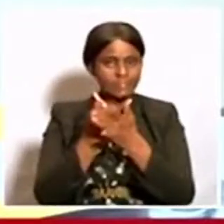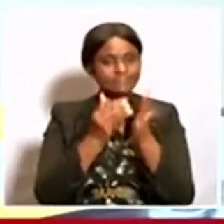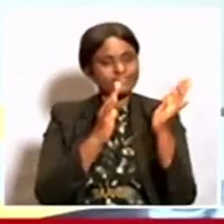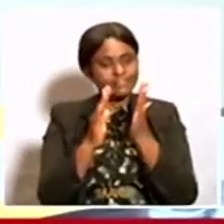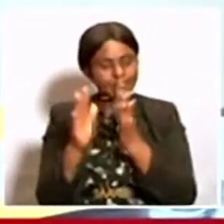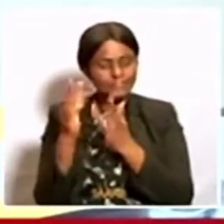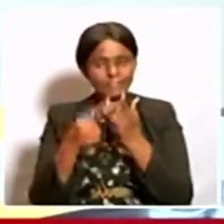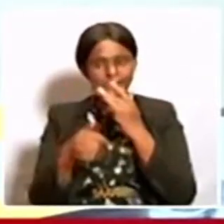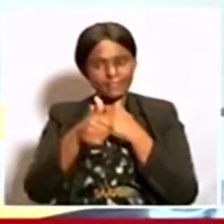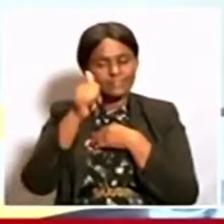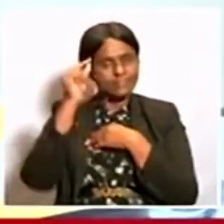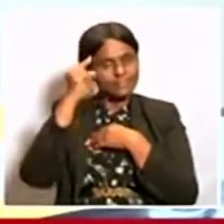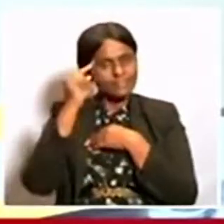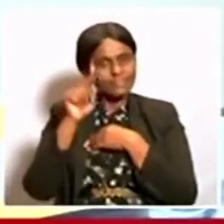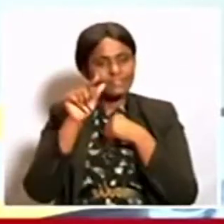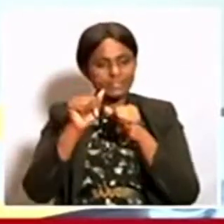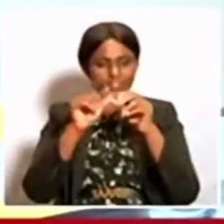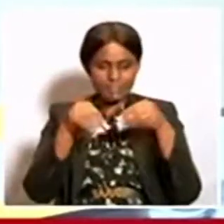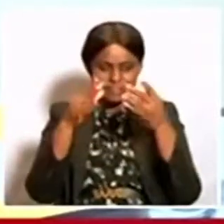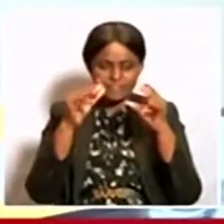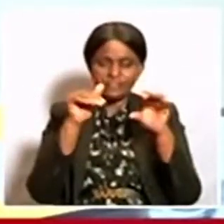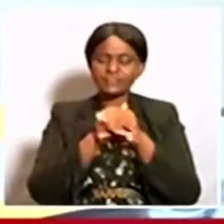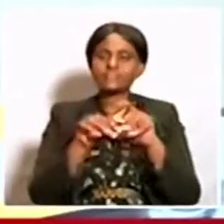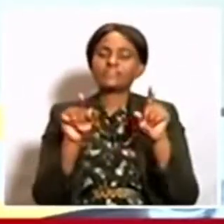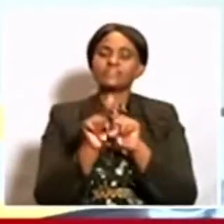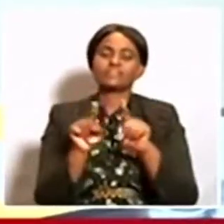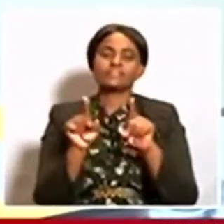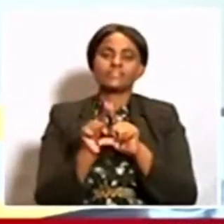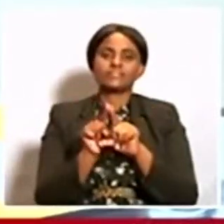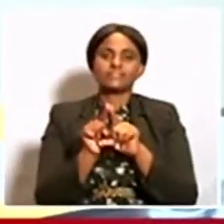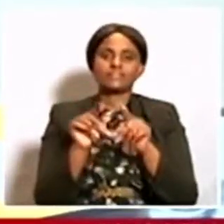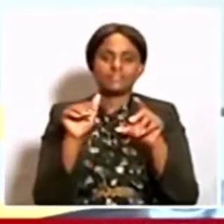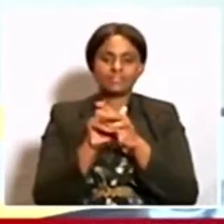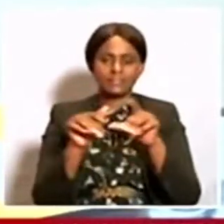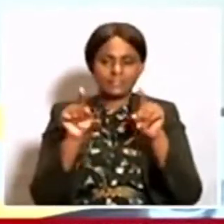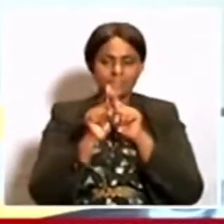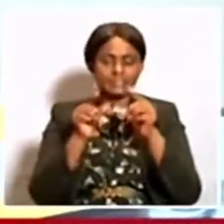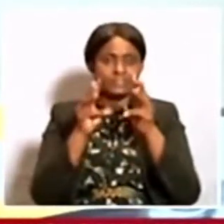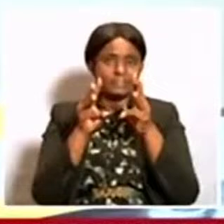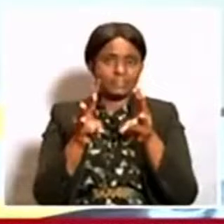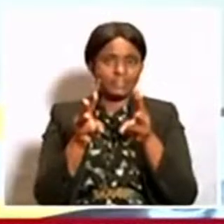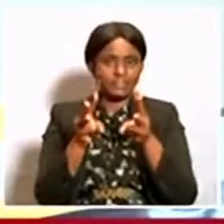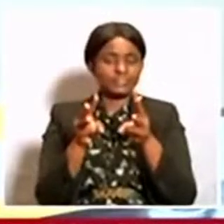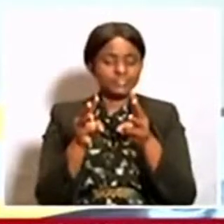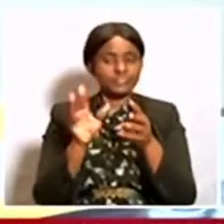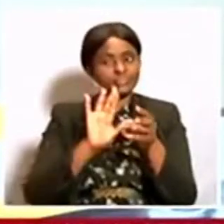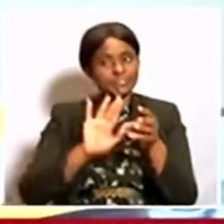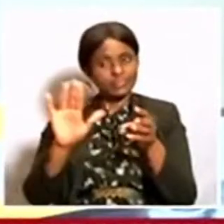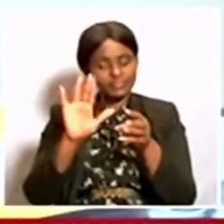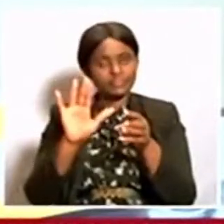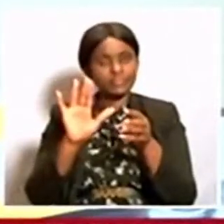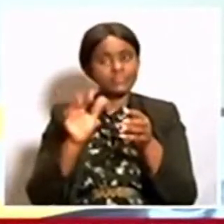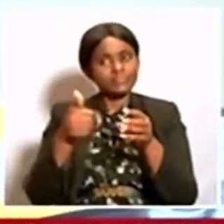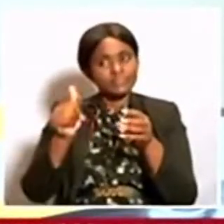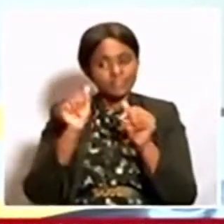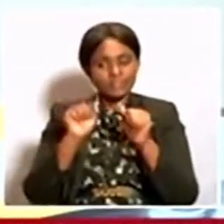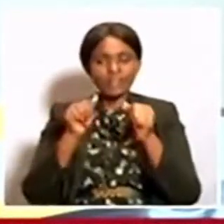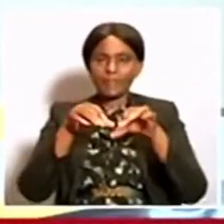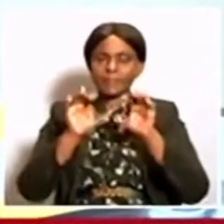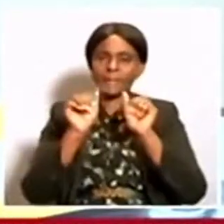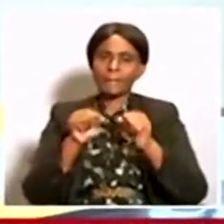that you think you would offer on the same. So in that fashion, may you please proceed.